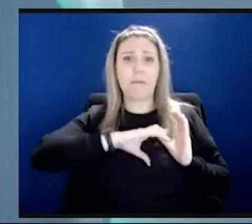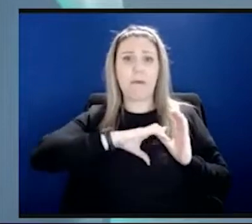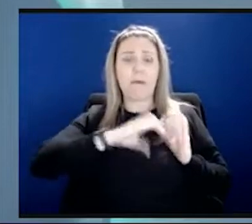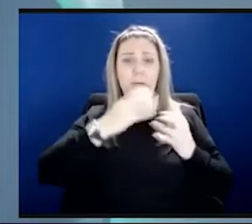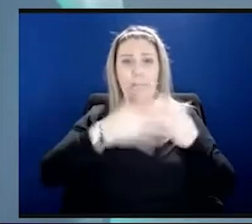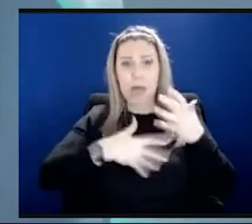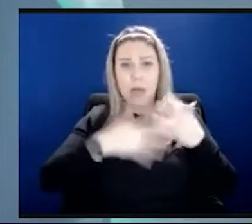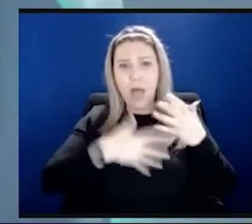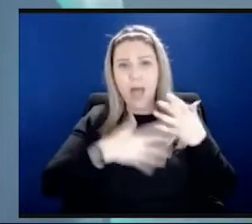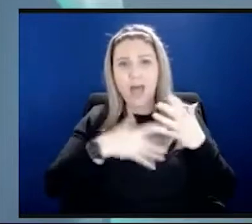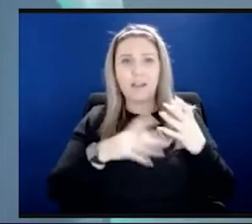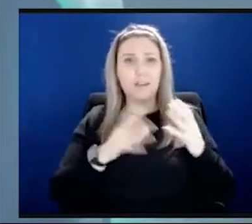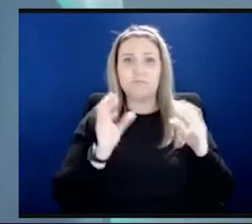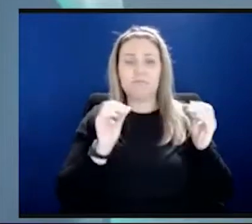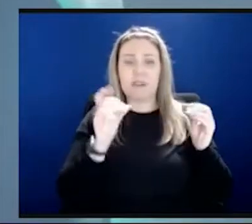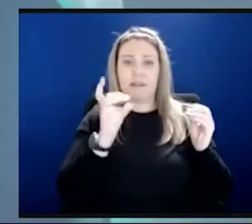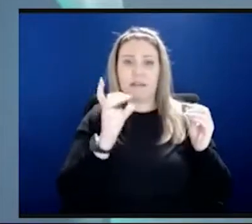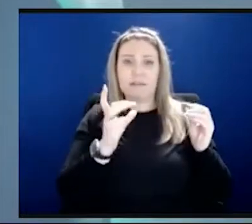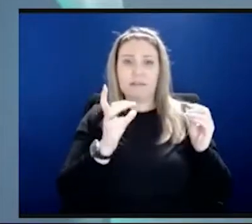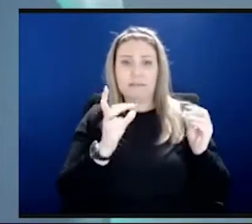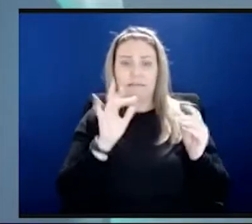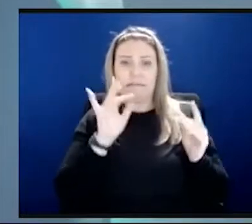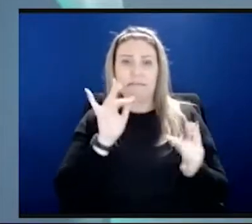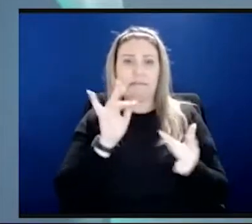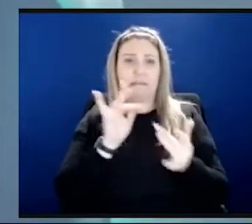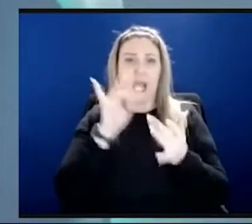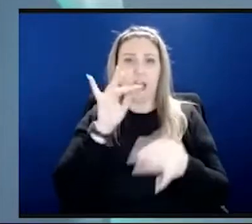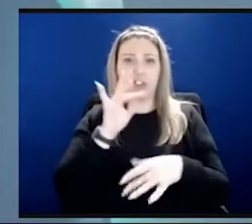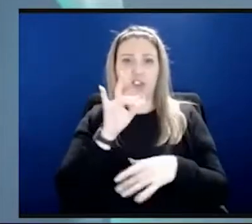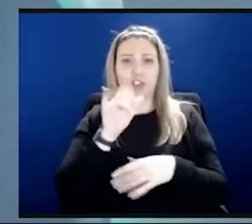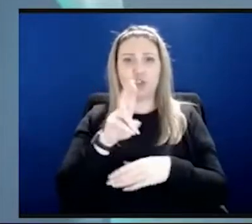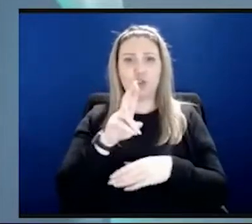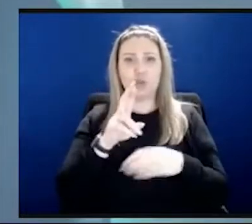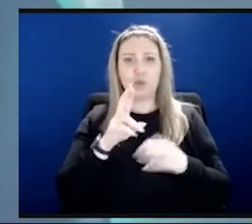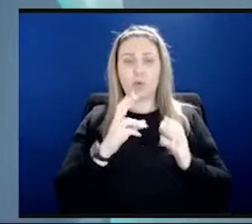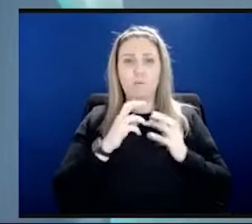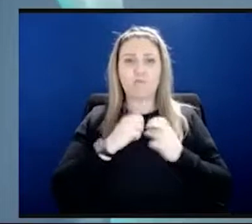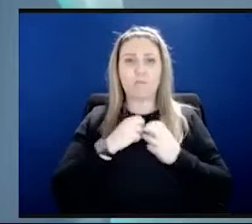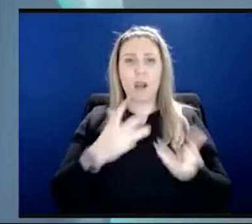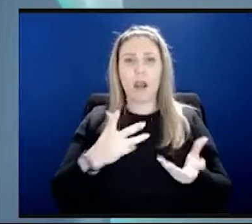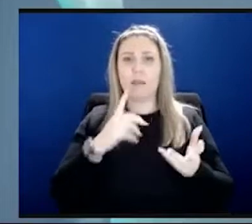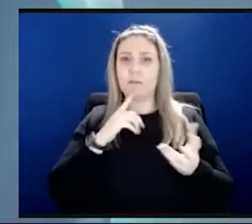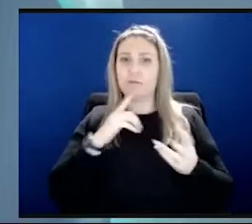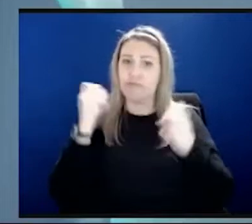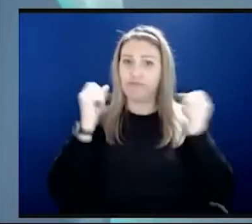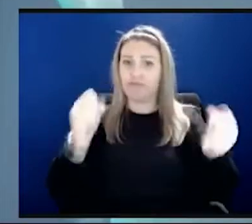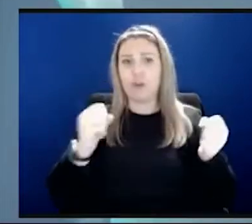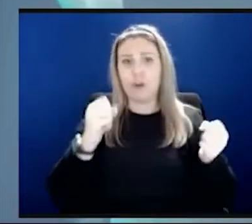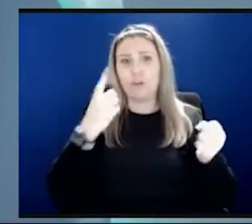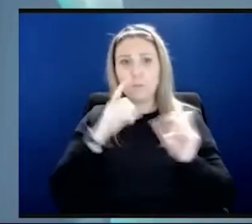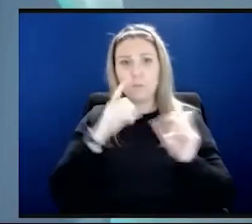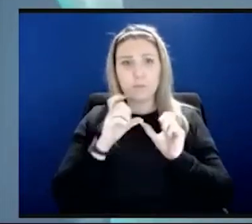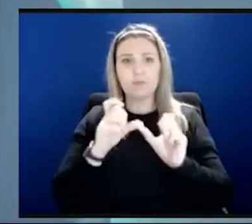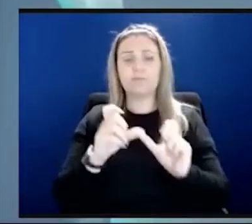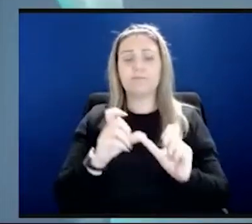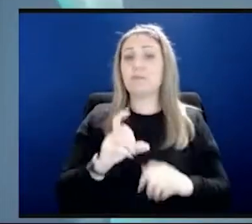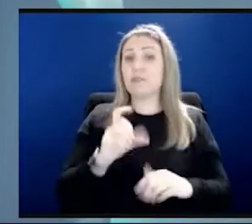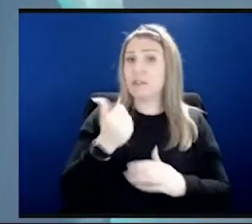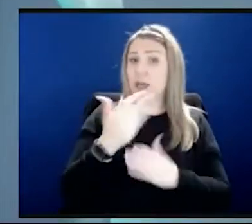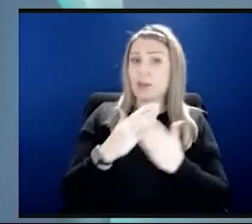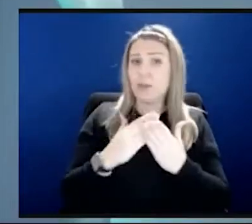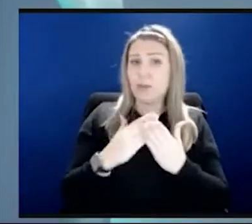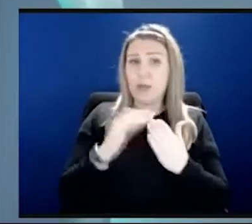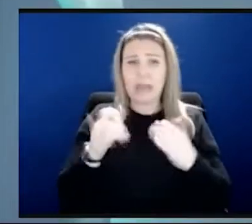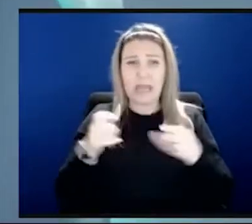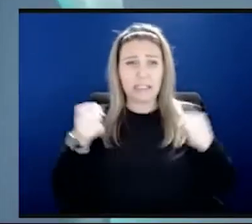there are no parts to wear out per se, and that's what makes it incredibly durable for the long term. The other part, is that like a control mechanism